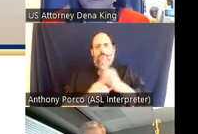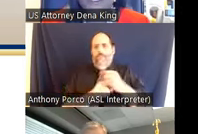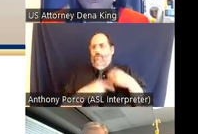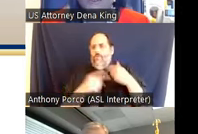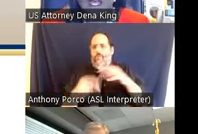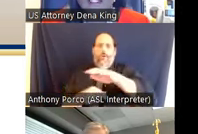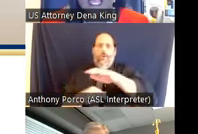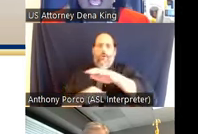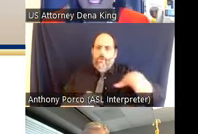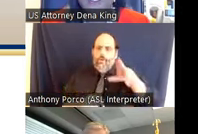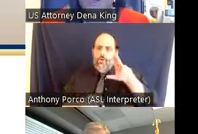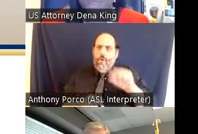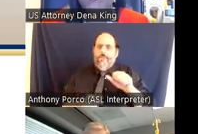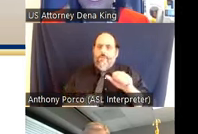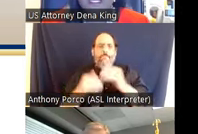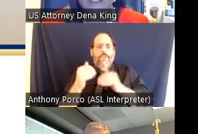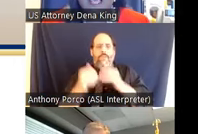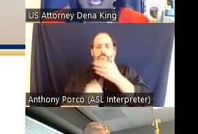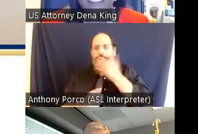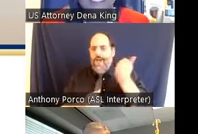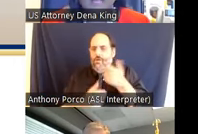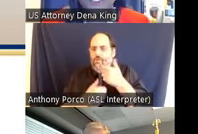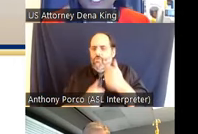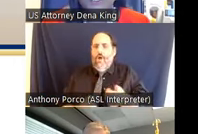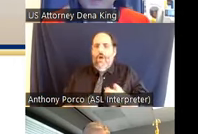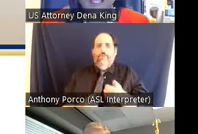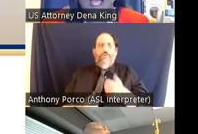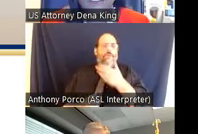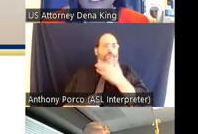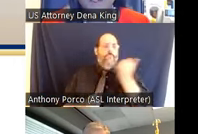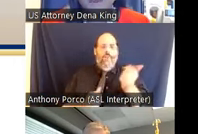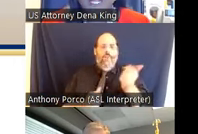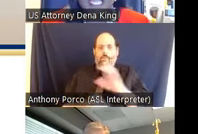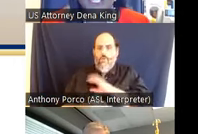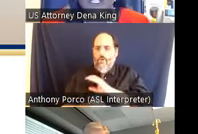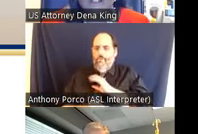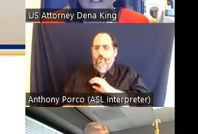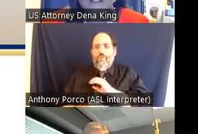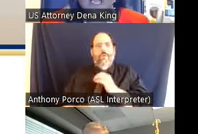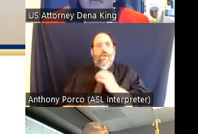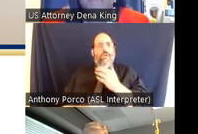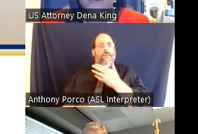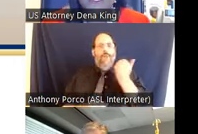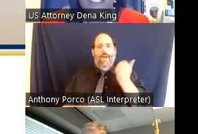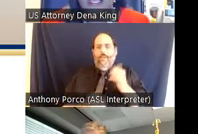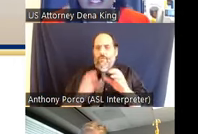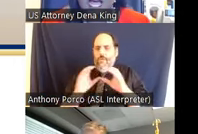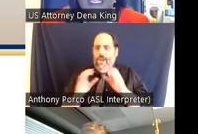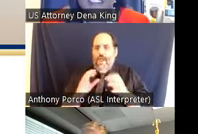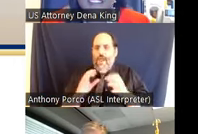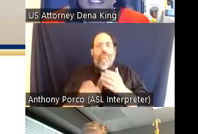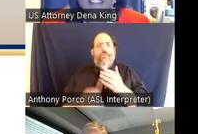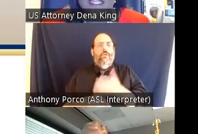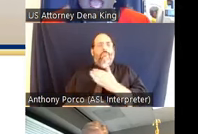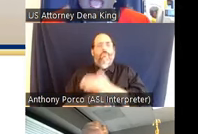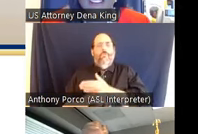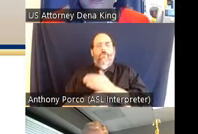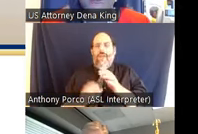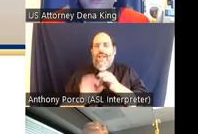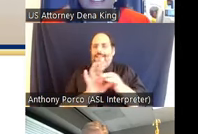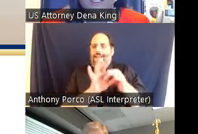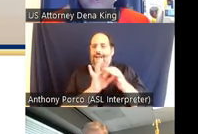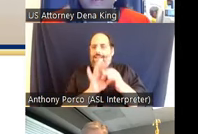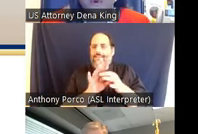of building trust in law enforcement, establishing direct lines of communication, building alliances,